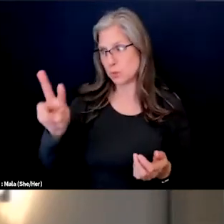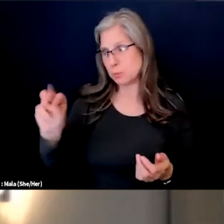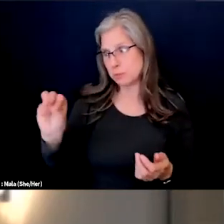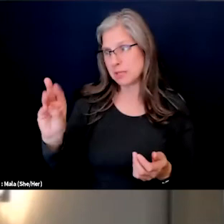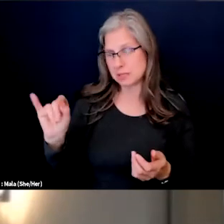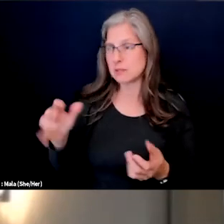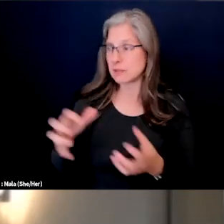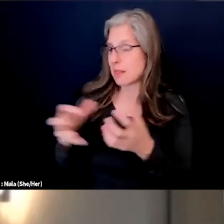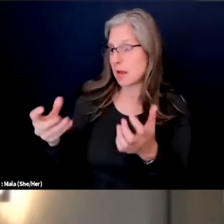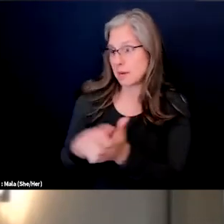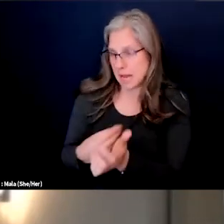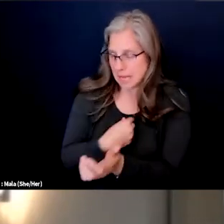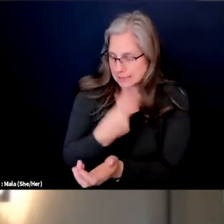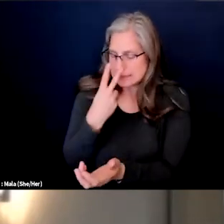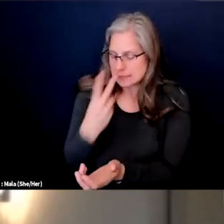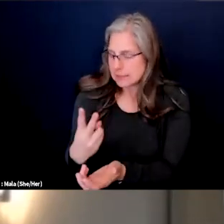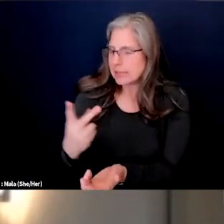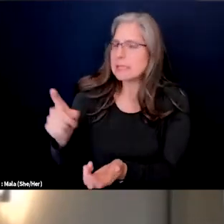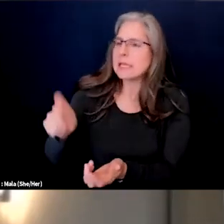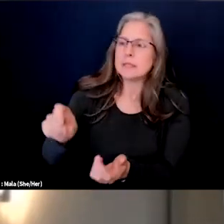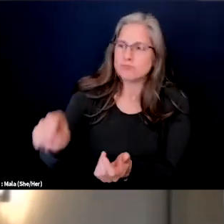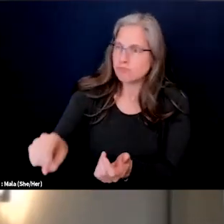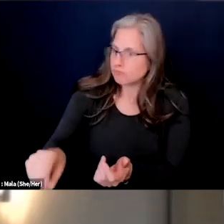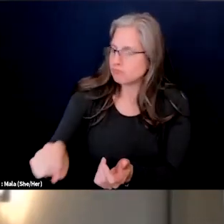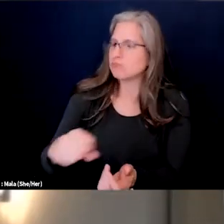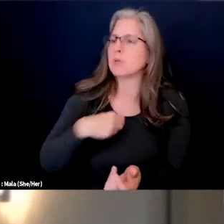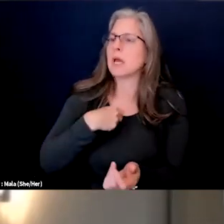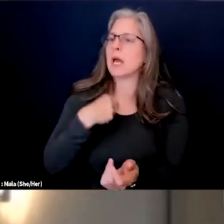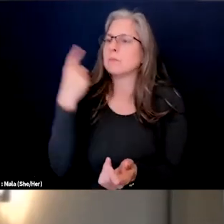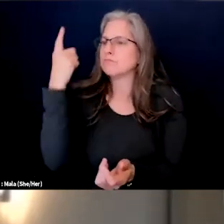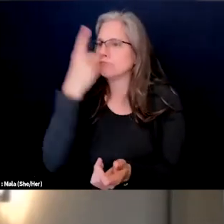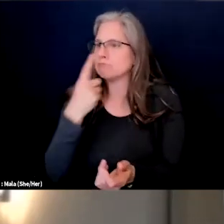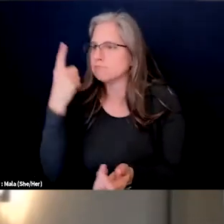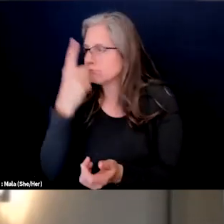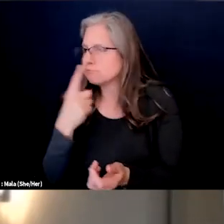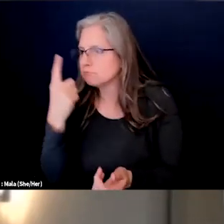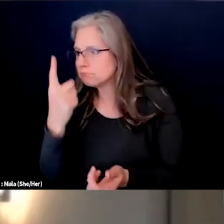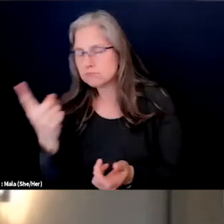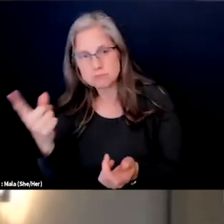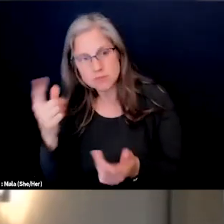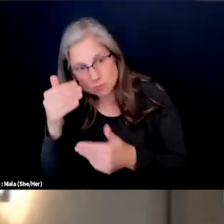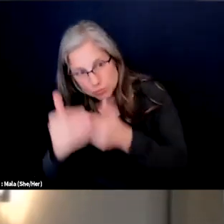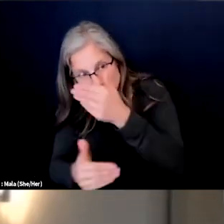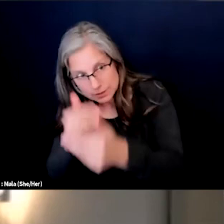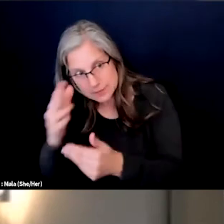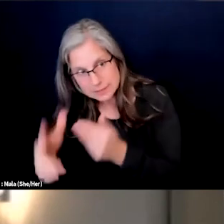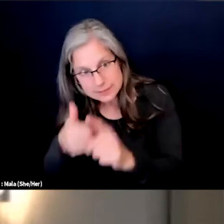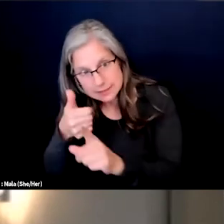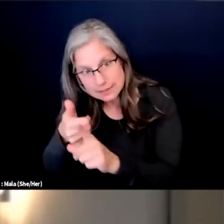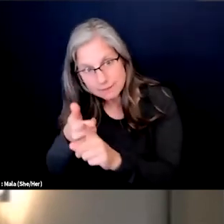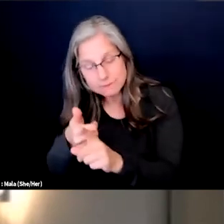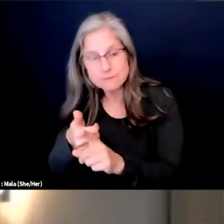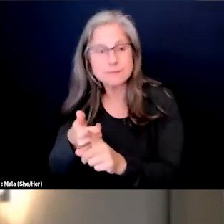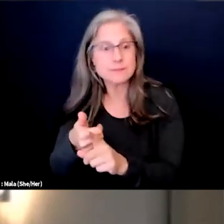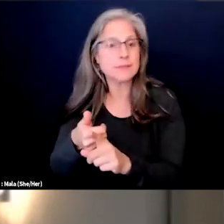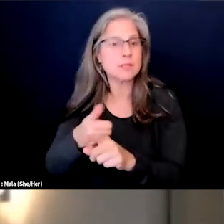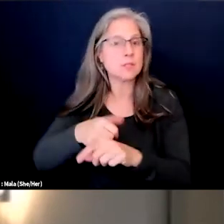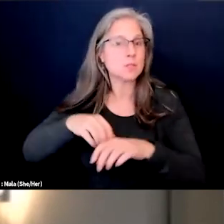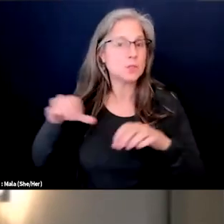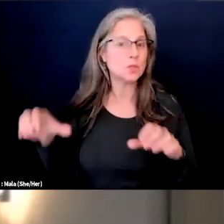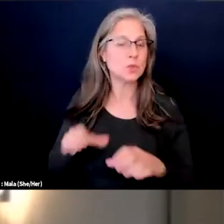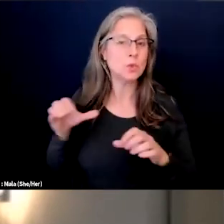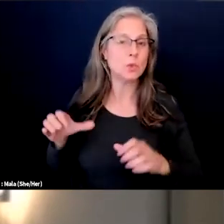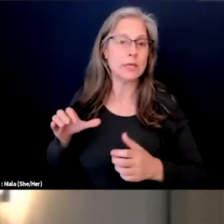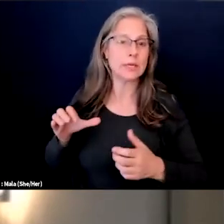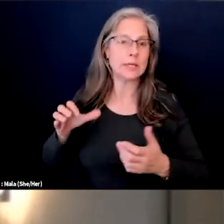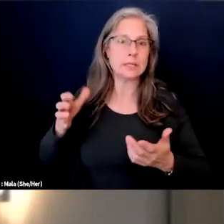of money. I see the need, I see that, but I'm wondering about as far as the process itself of doing a lease back